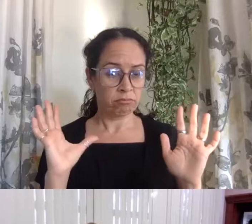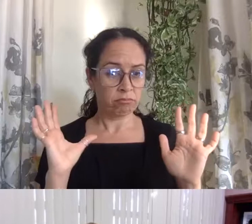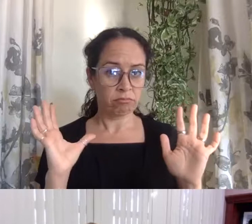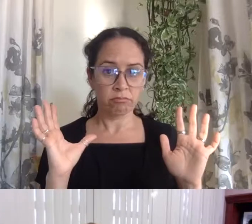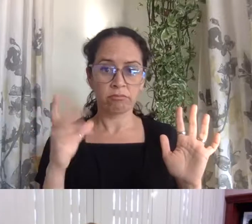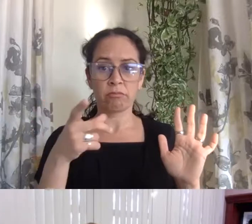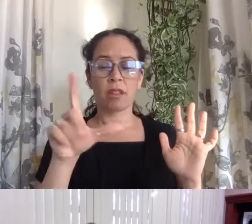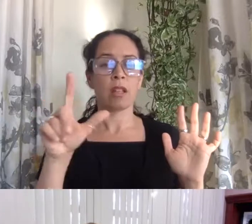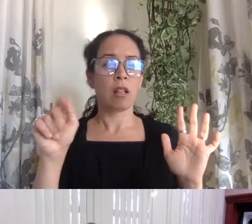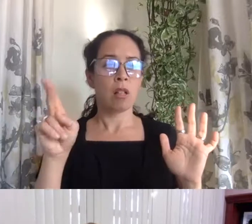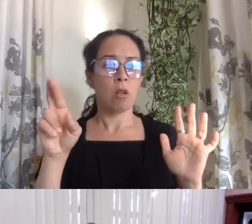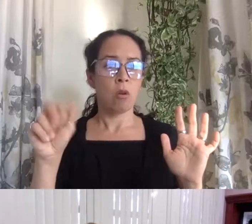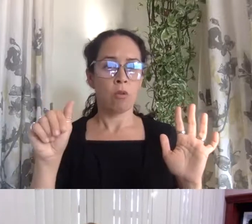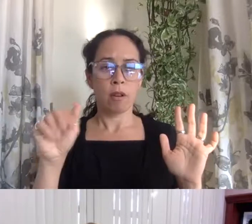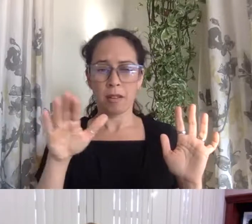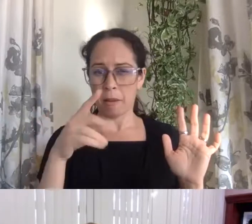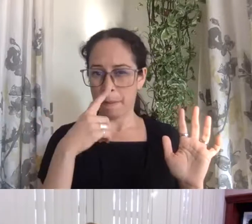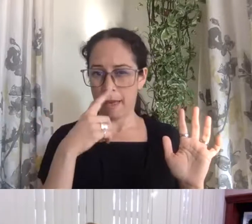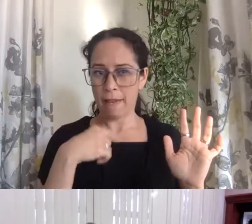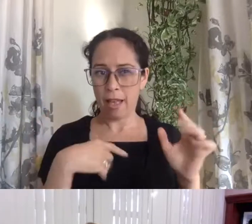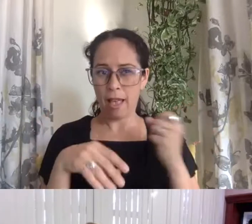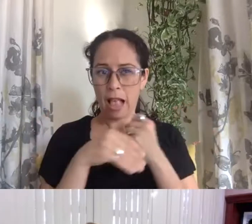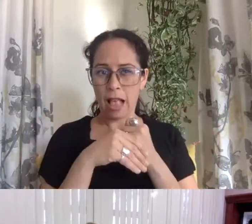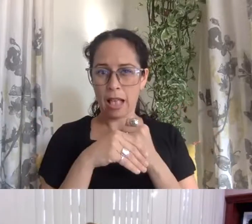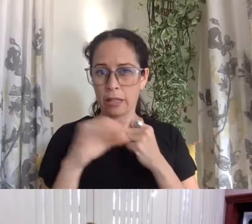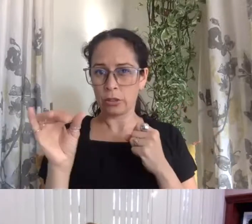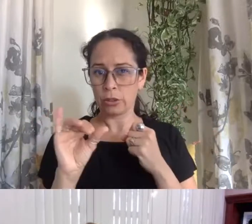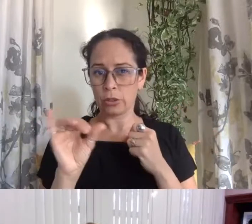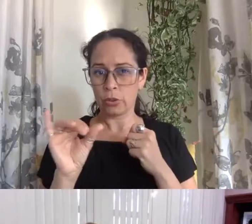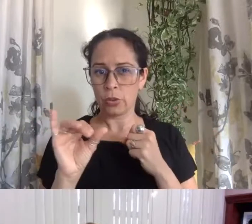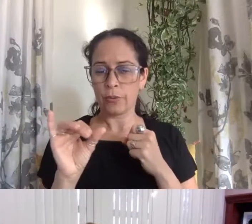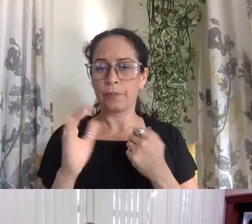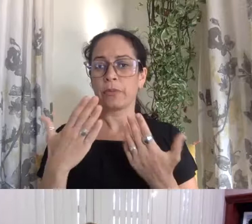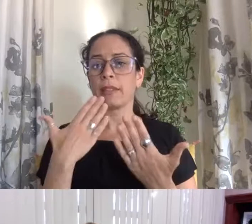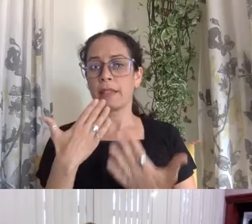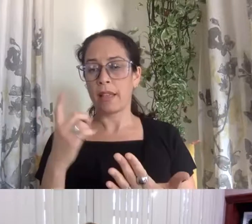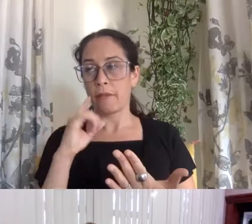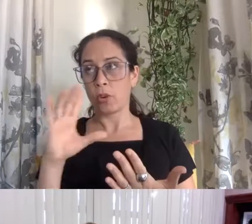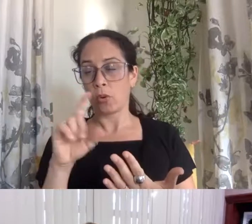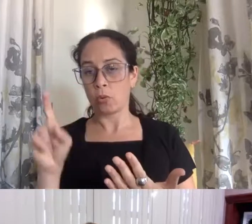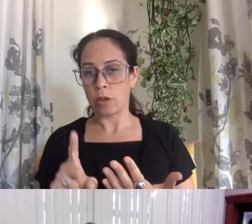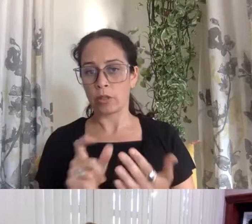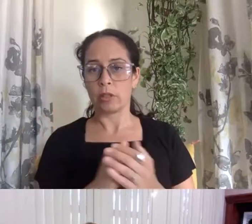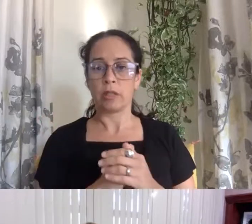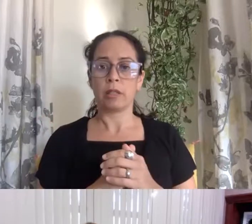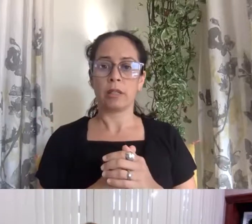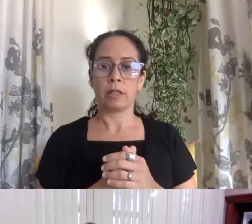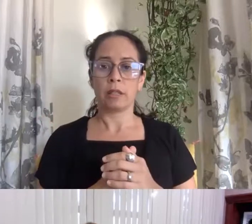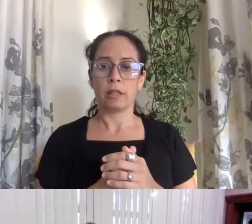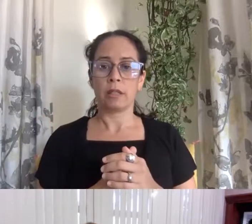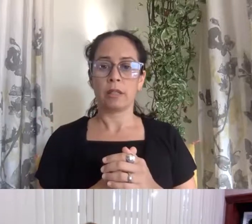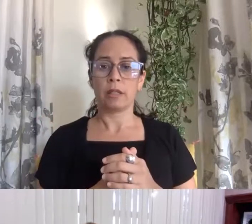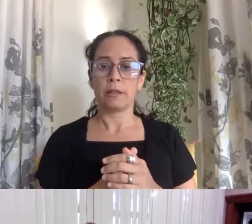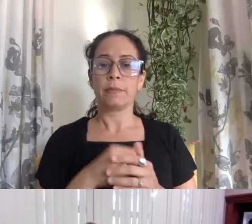Okay, yeah, if may I add to that? So thank you for your question. So what will